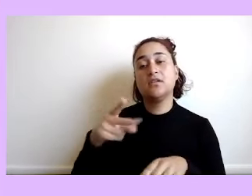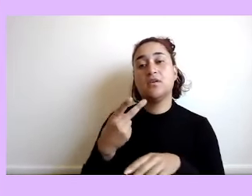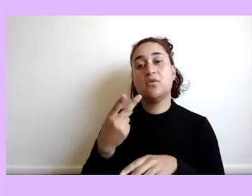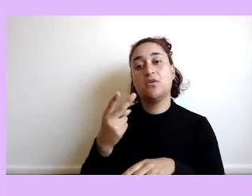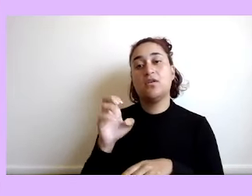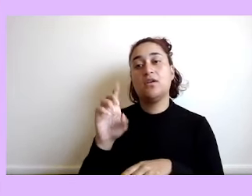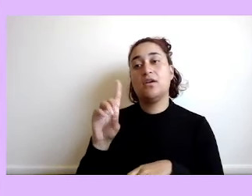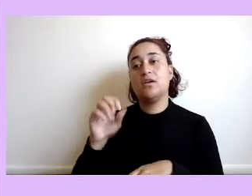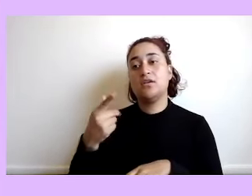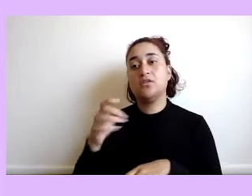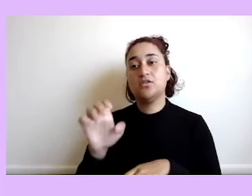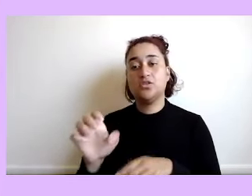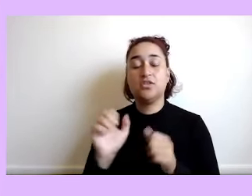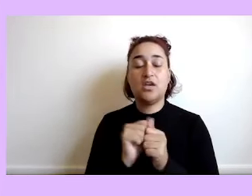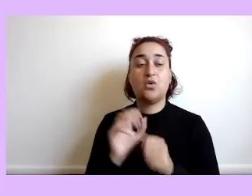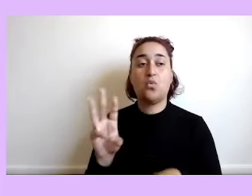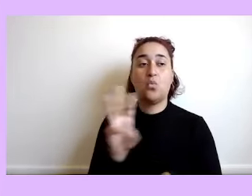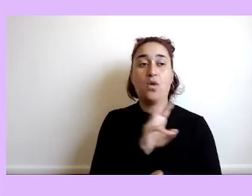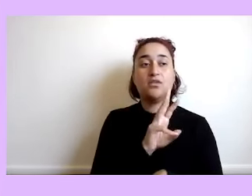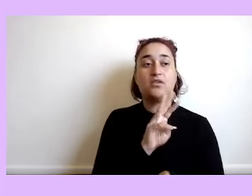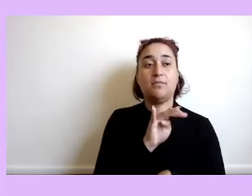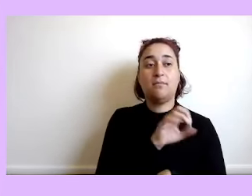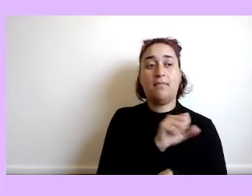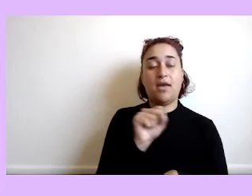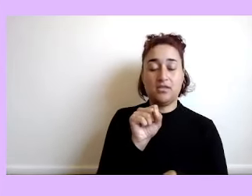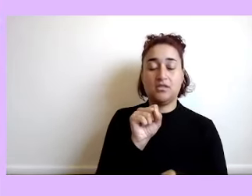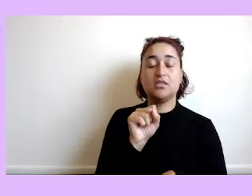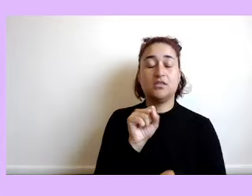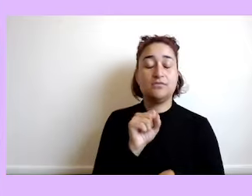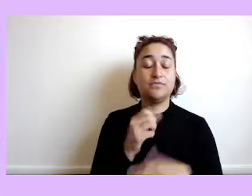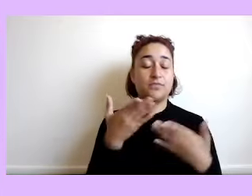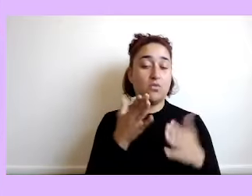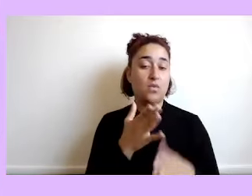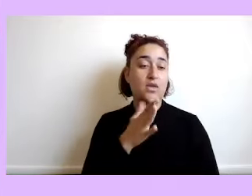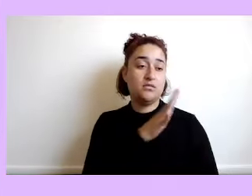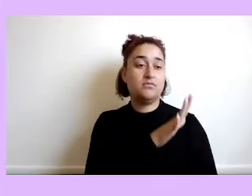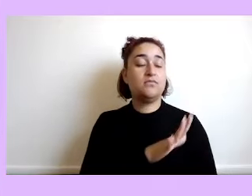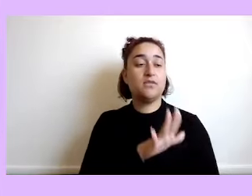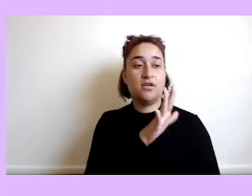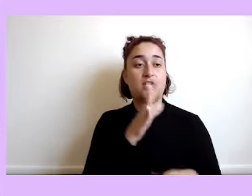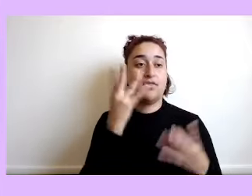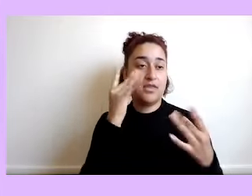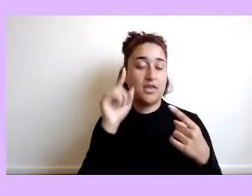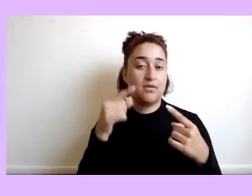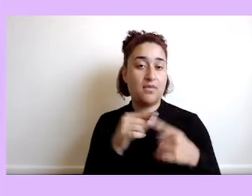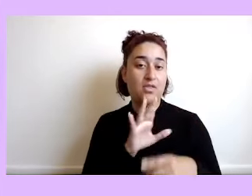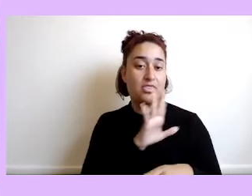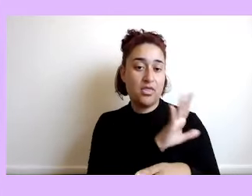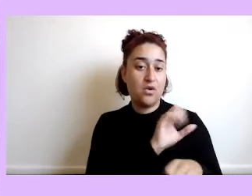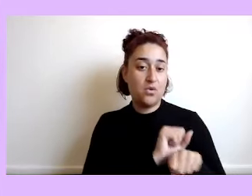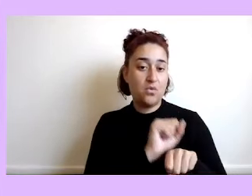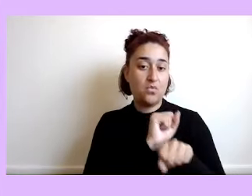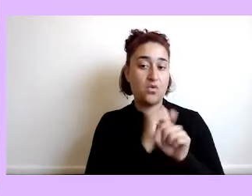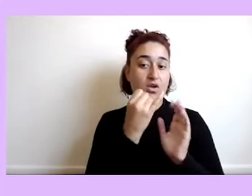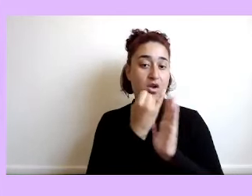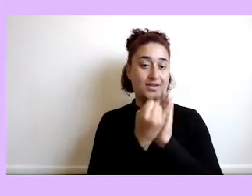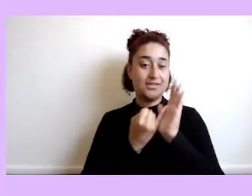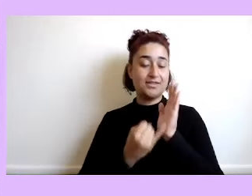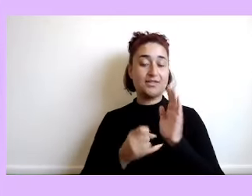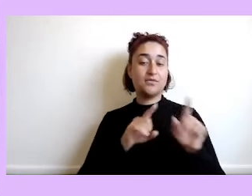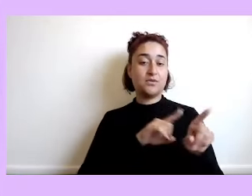they're doing with the Okotoks Cultural Center, and the ways in which they're thinking about their work artistically, but